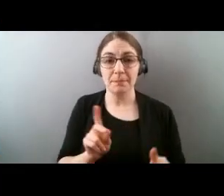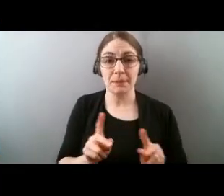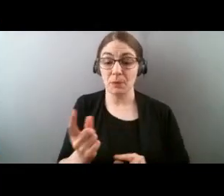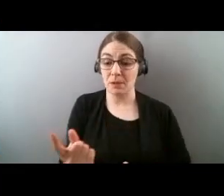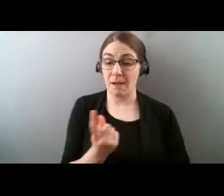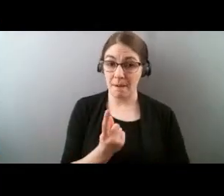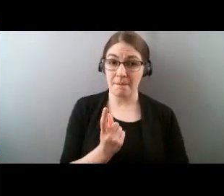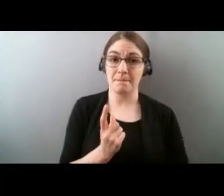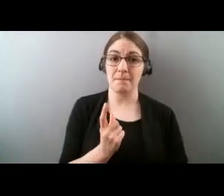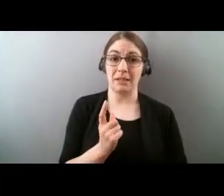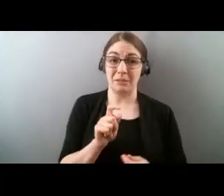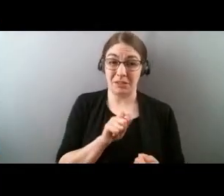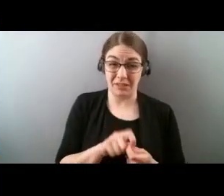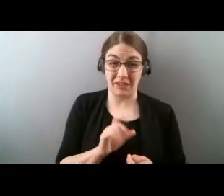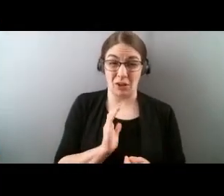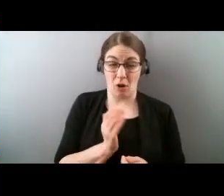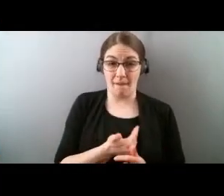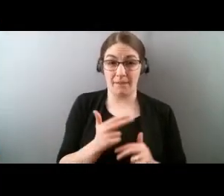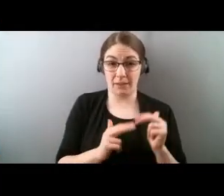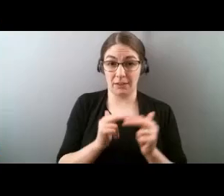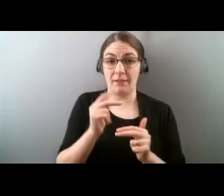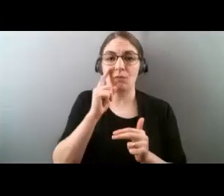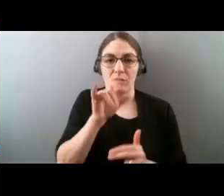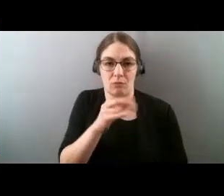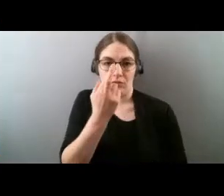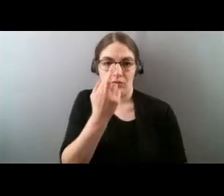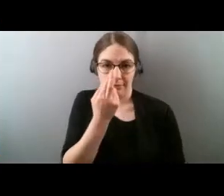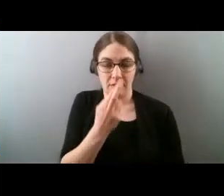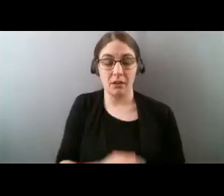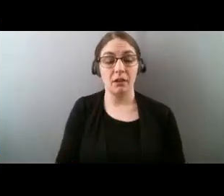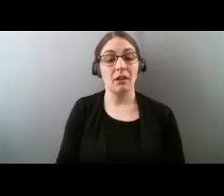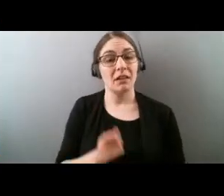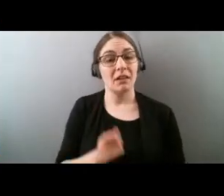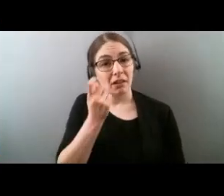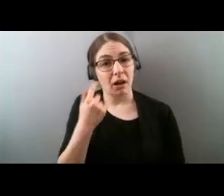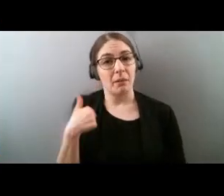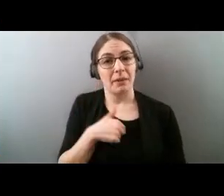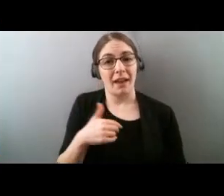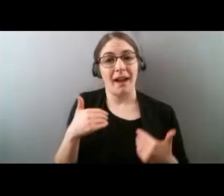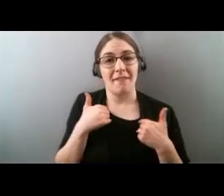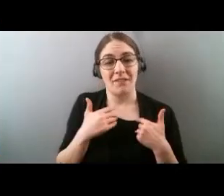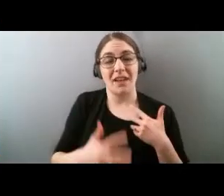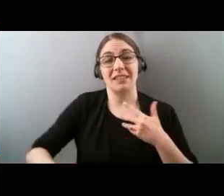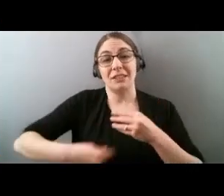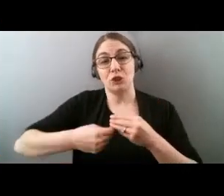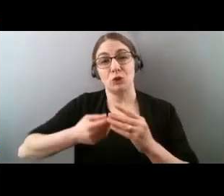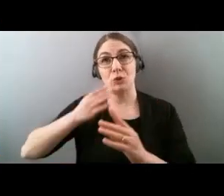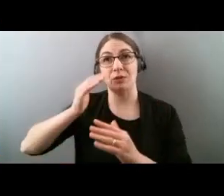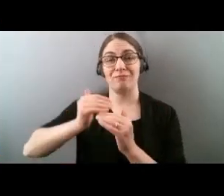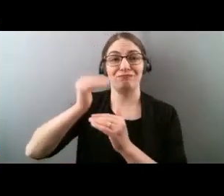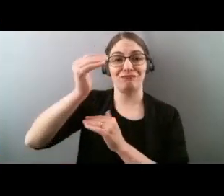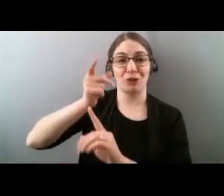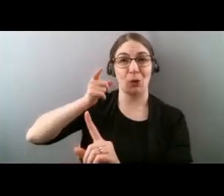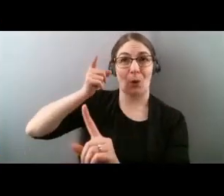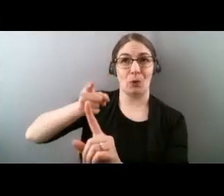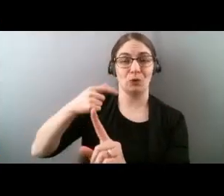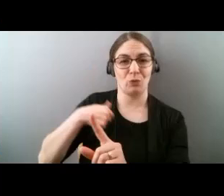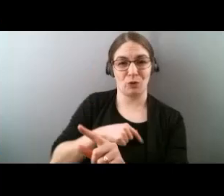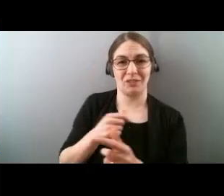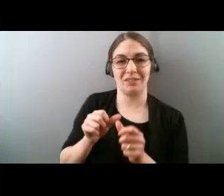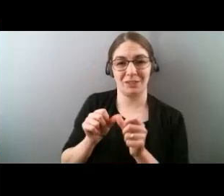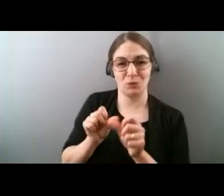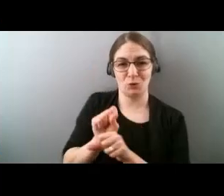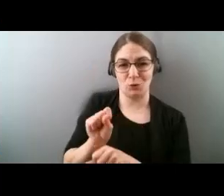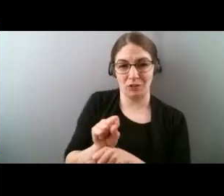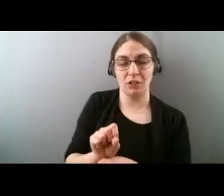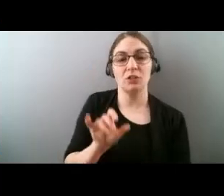facilities specifically because of that. But we do have additional reach goals that we're working on. And so this is why a number of our